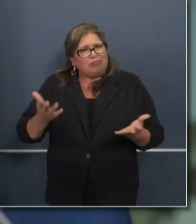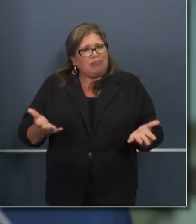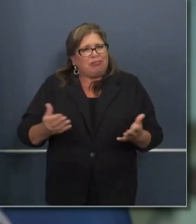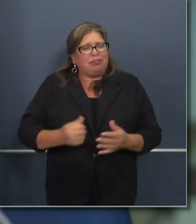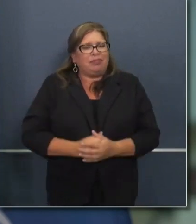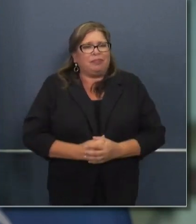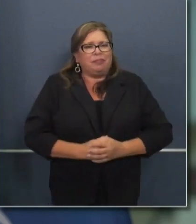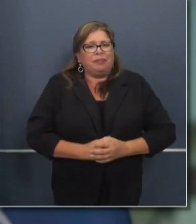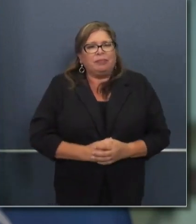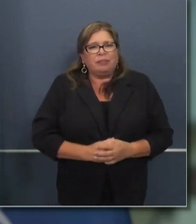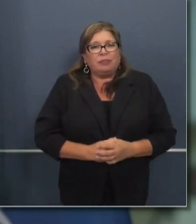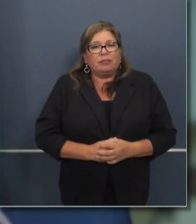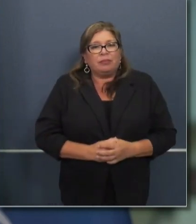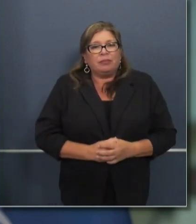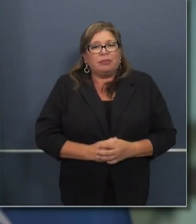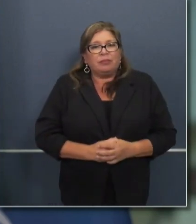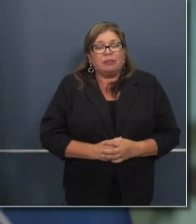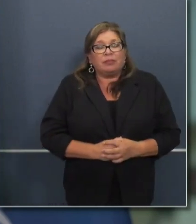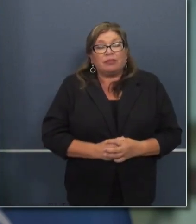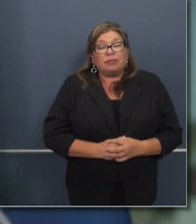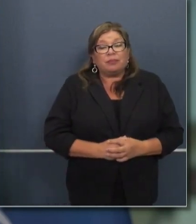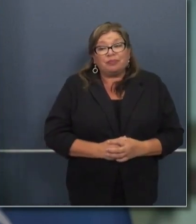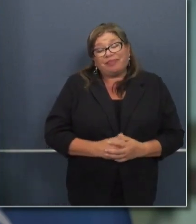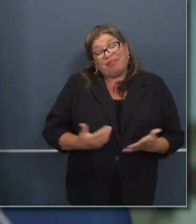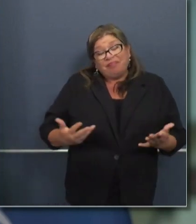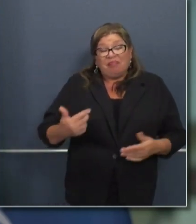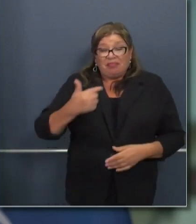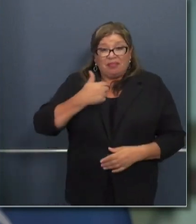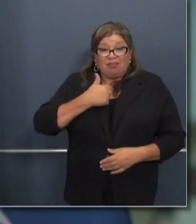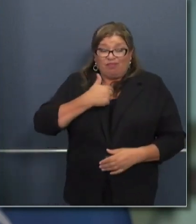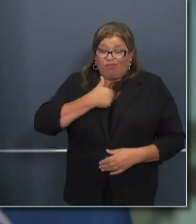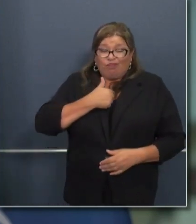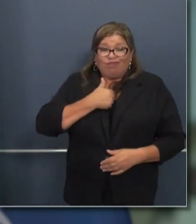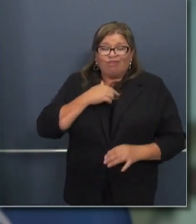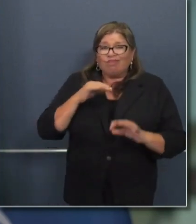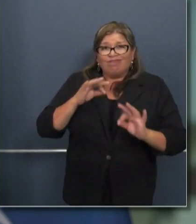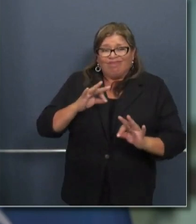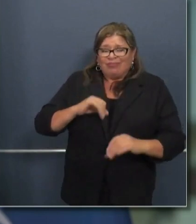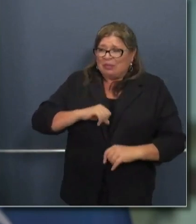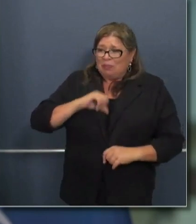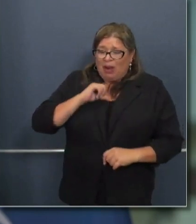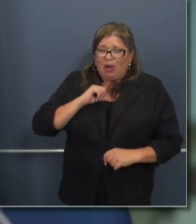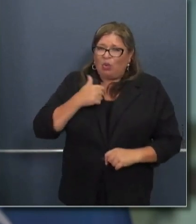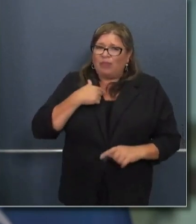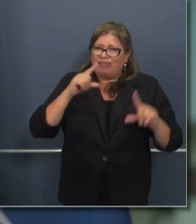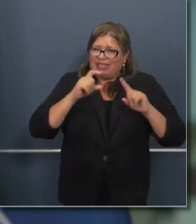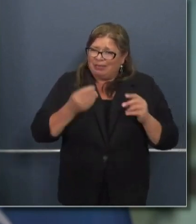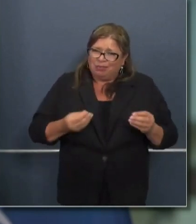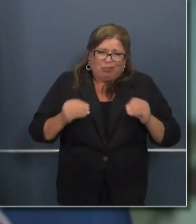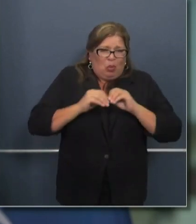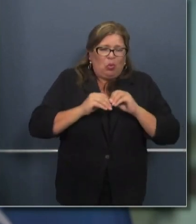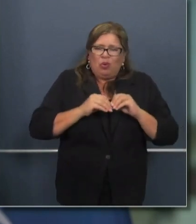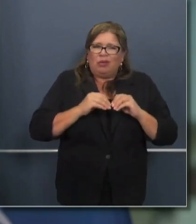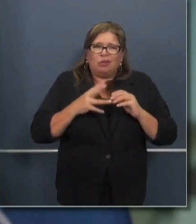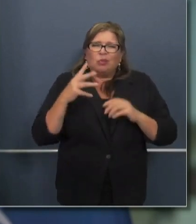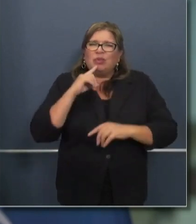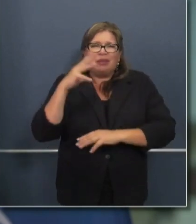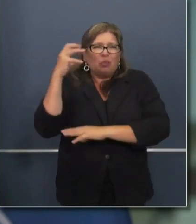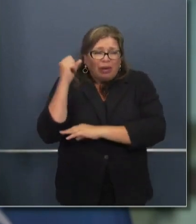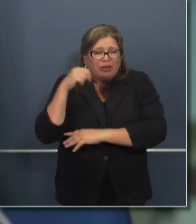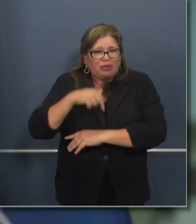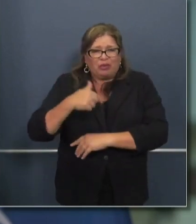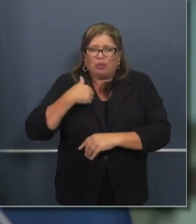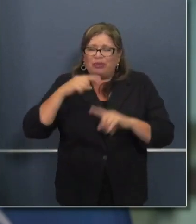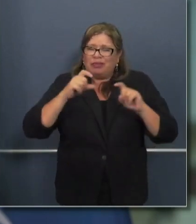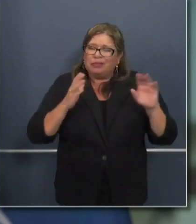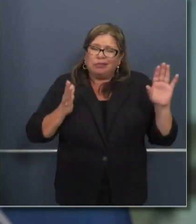proud. We had a record number of tests yesterday. We are now exceeding our goal of 60,000 tests. I'm proud of the work that our team has